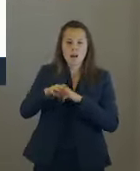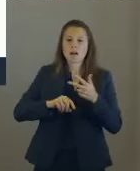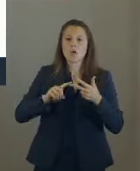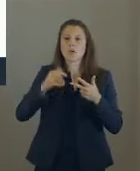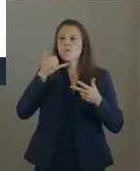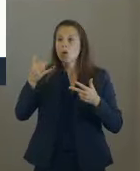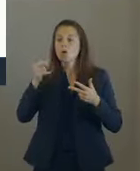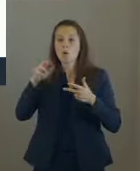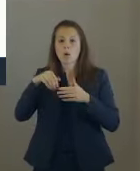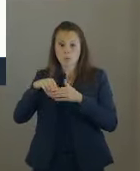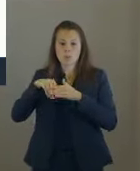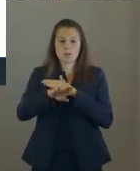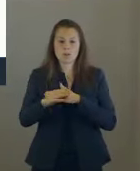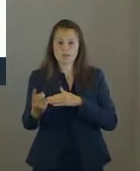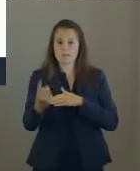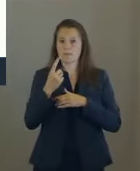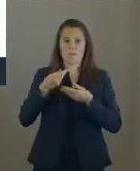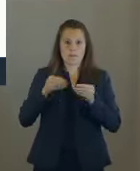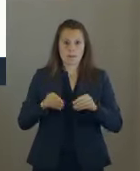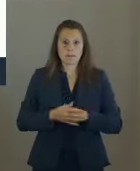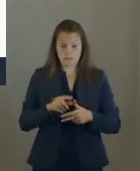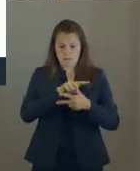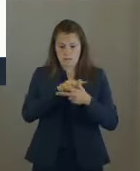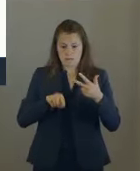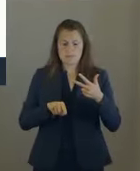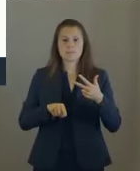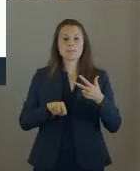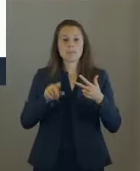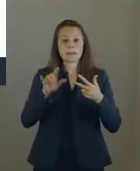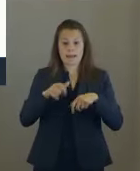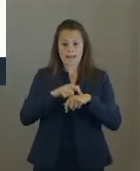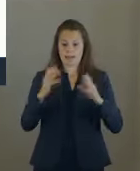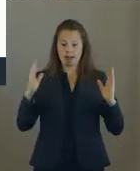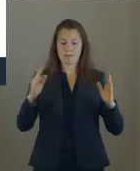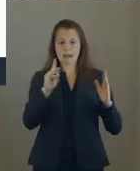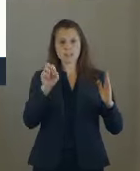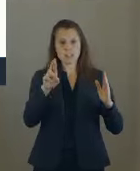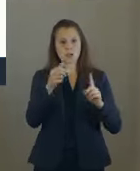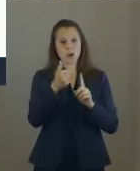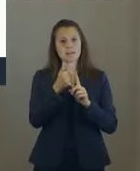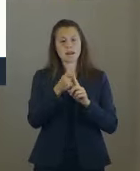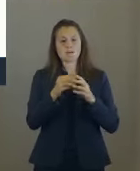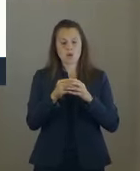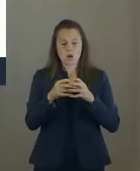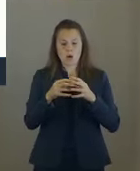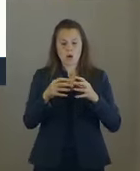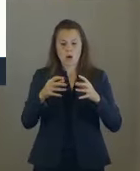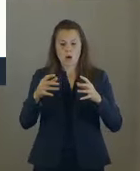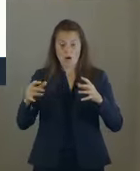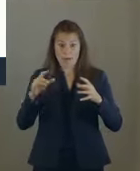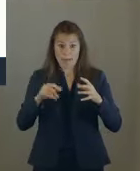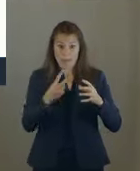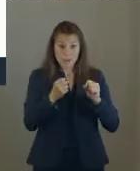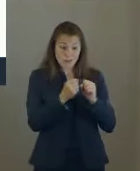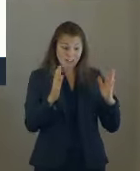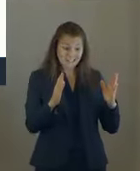or walk-in visit, and in person. During that time, MDCR was entering a period of growth. The number of staff members at that time pales